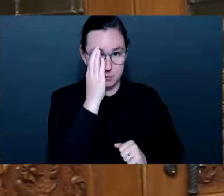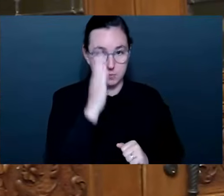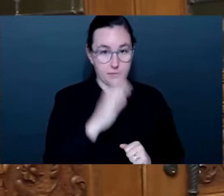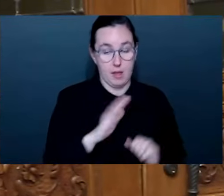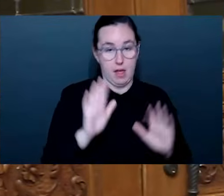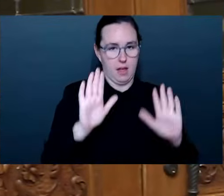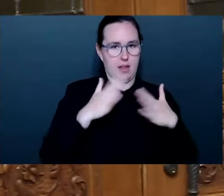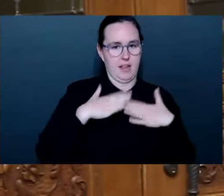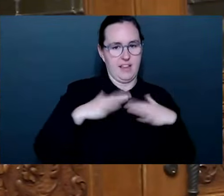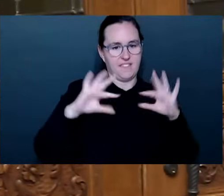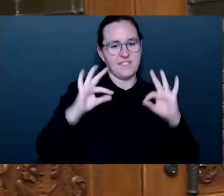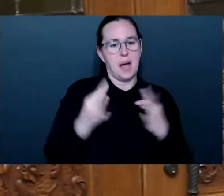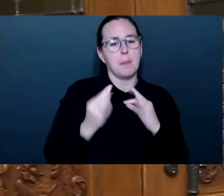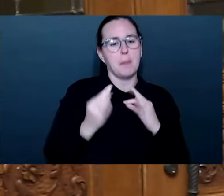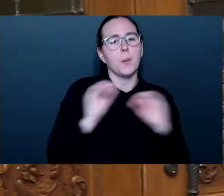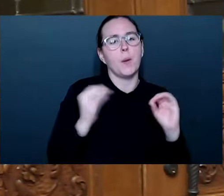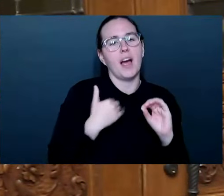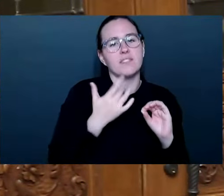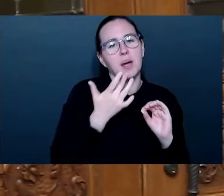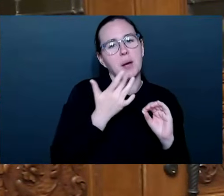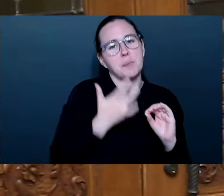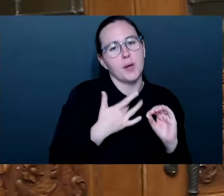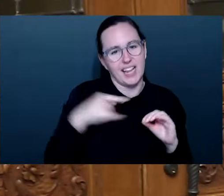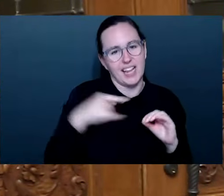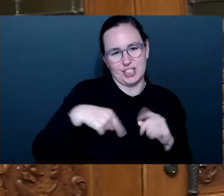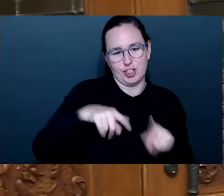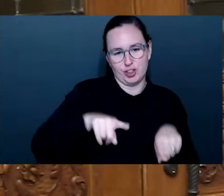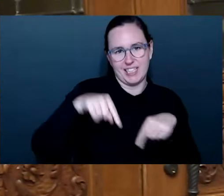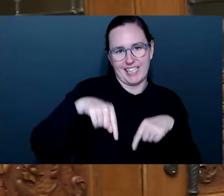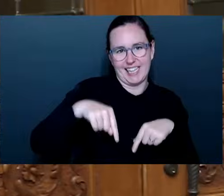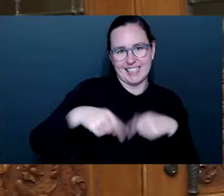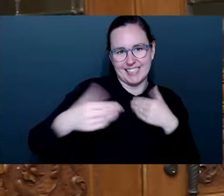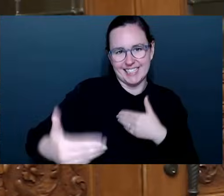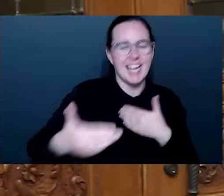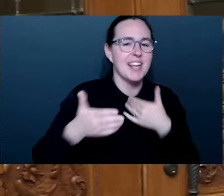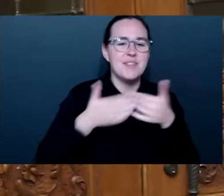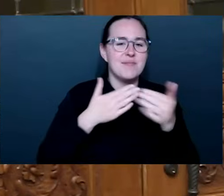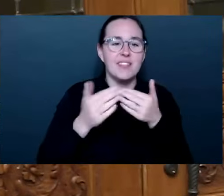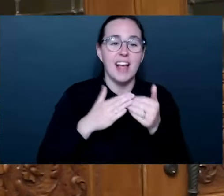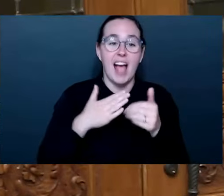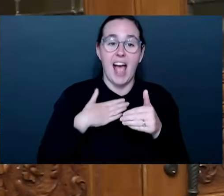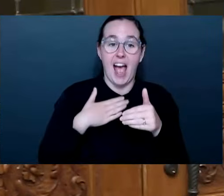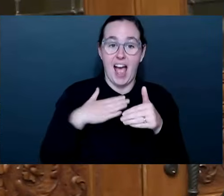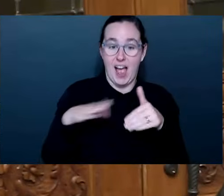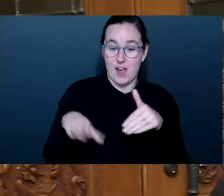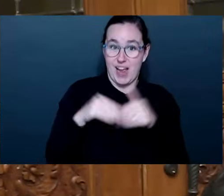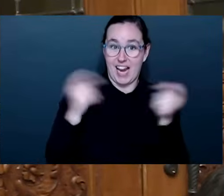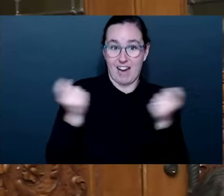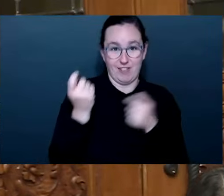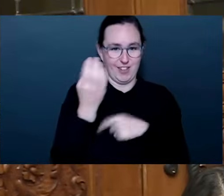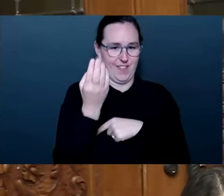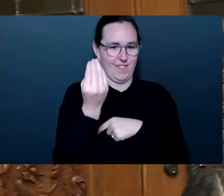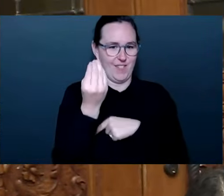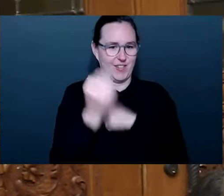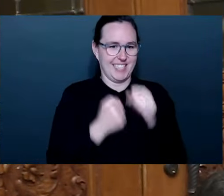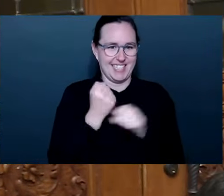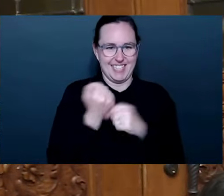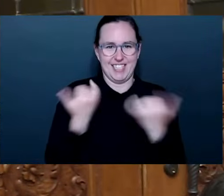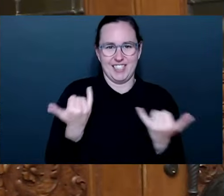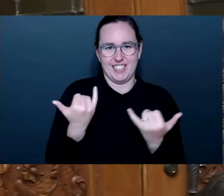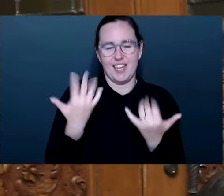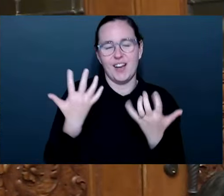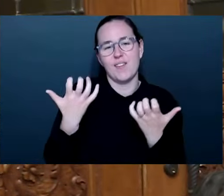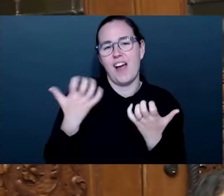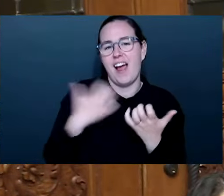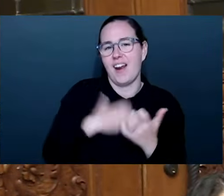wedding anniversary, so I just wanted to wish my wife a happy anniversary. Thanksgiving wedding, very, very fitting, and we've got a lot to be thankful